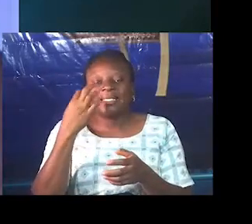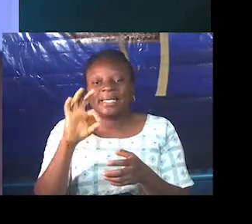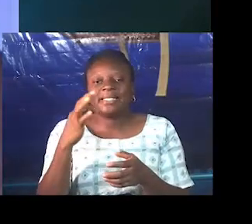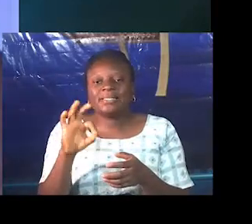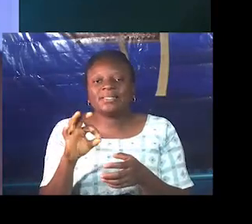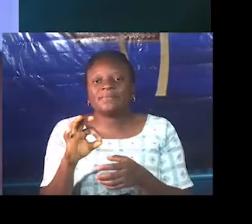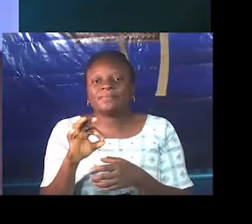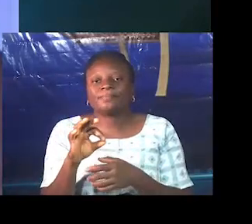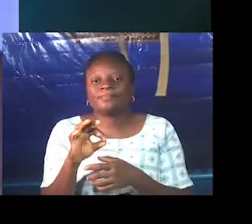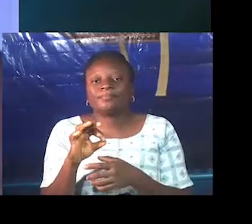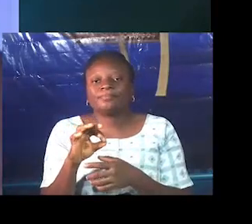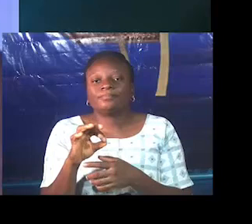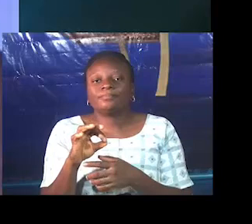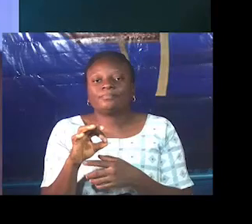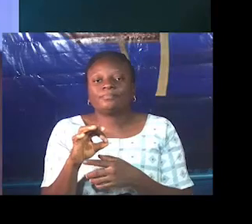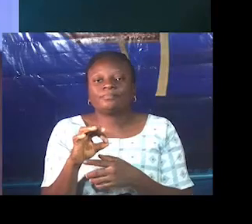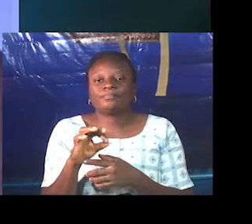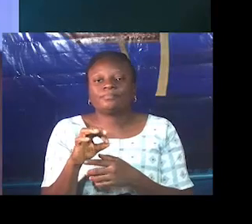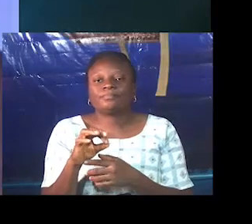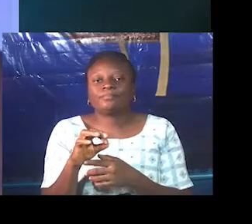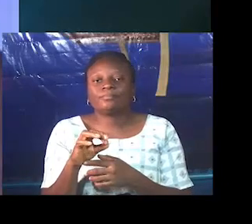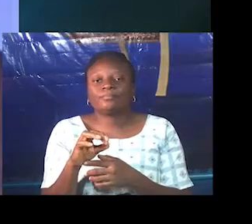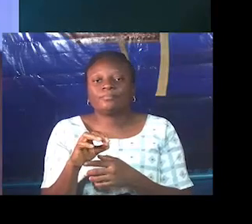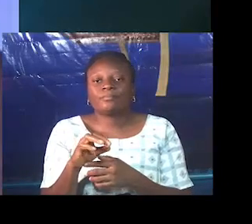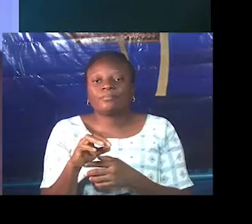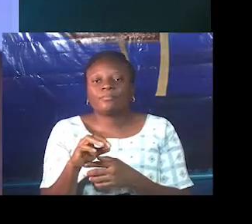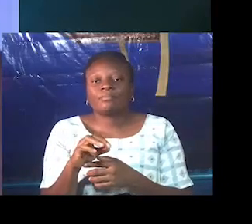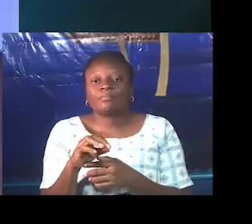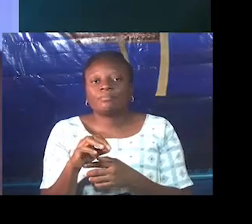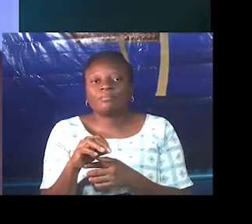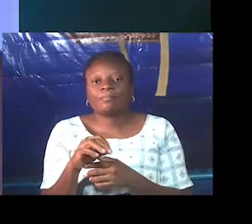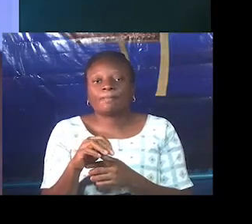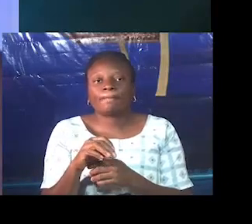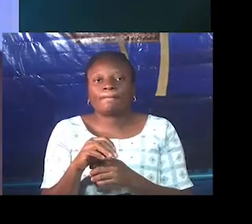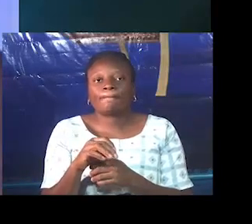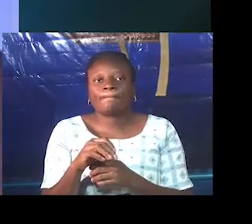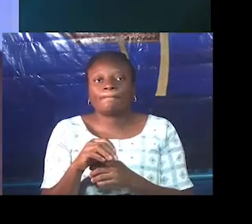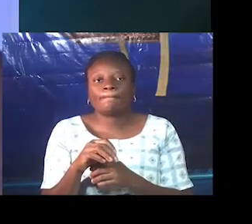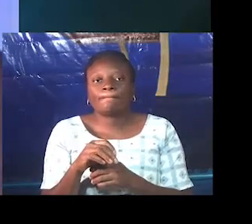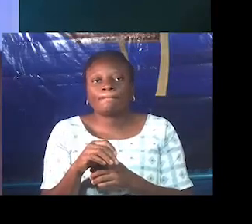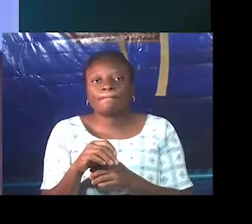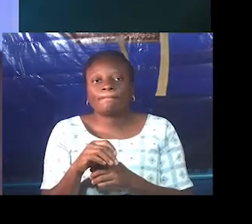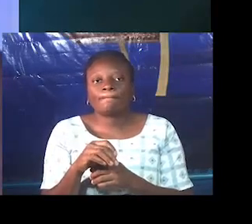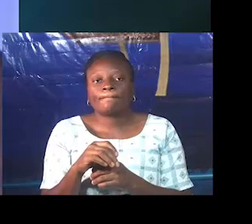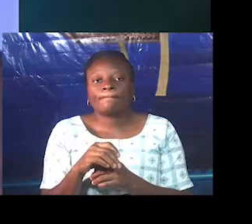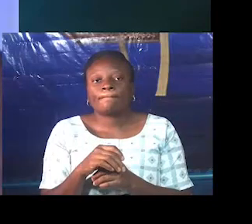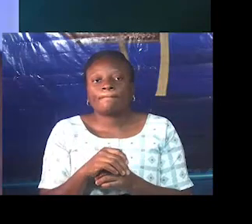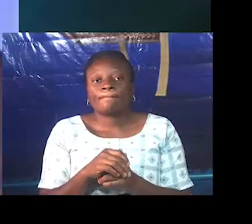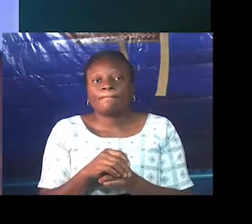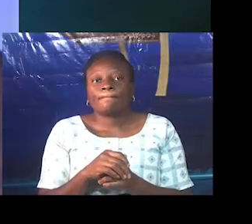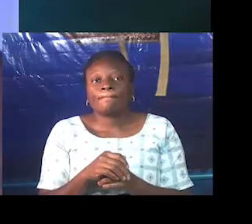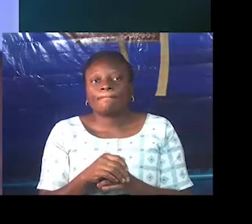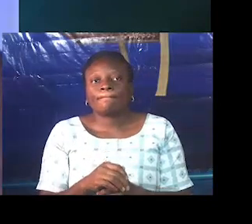But from the beginning, it was not so. And I say to you, whosoever shall put away his wife, except it be